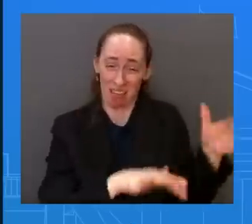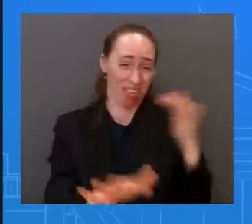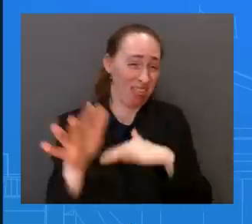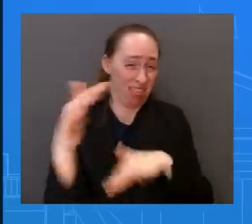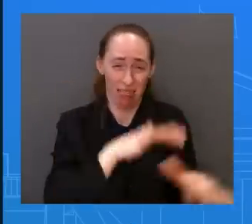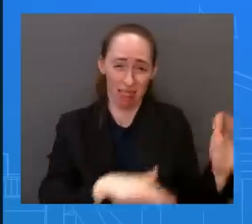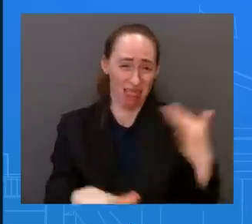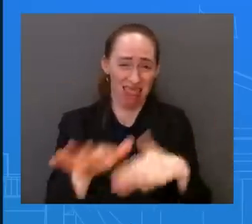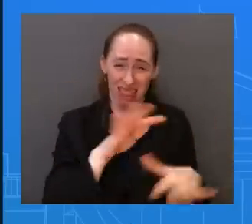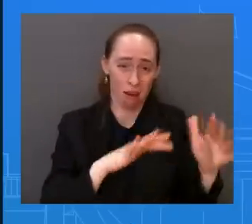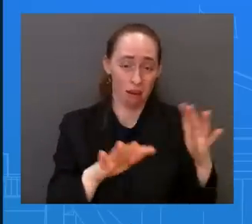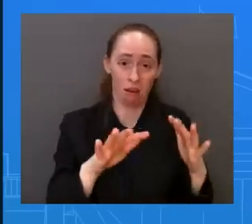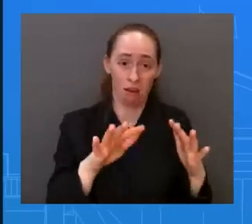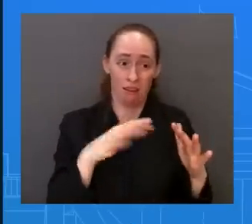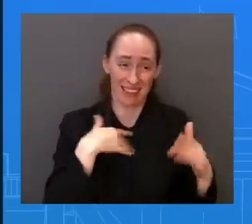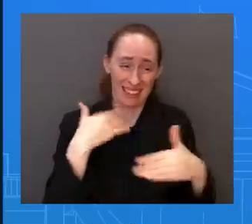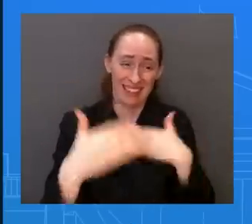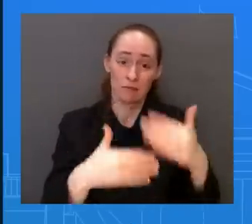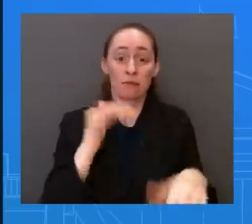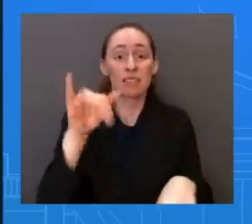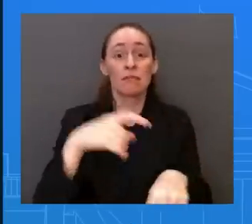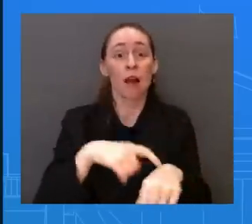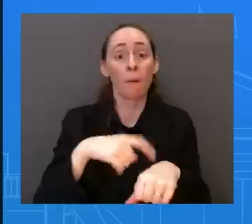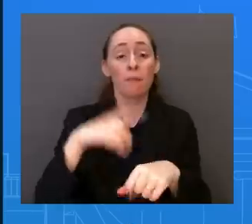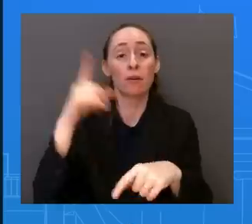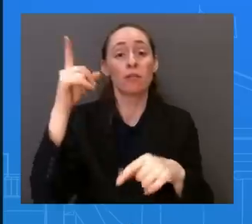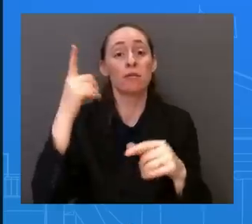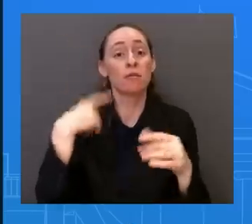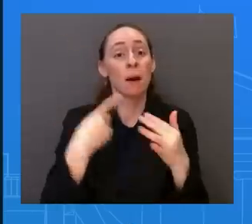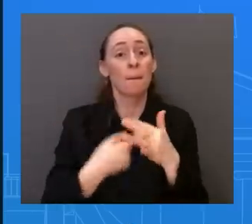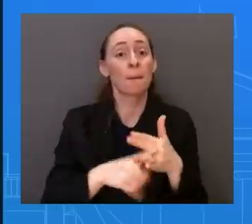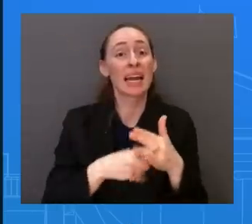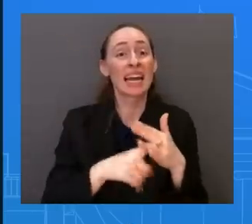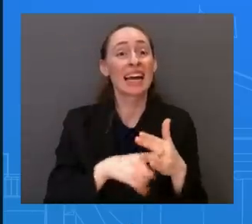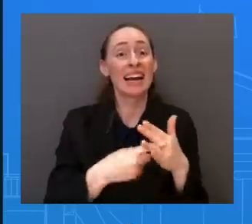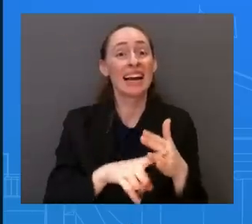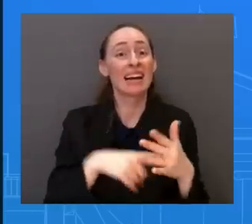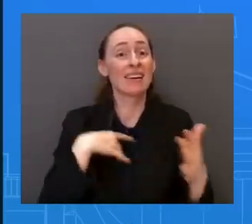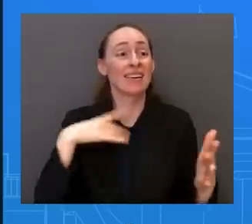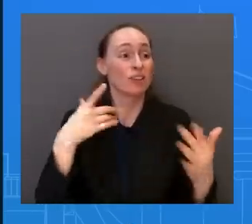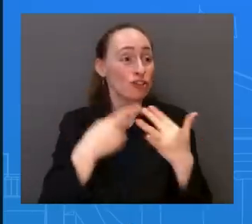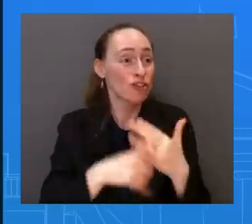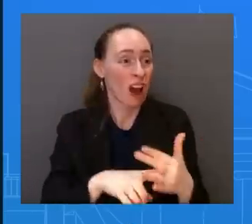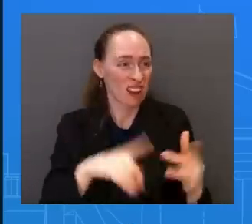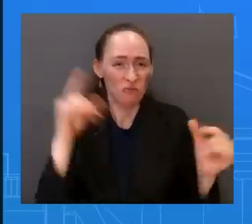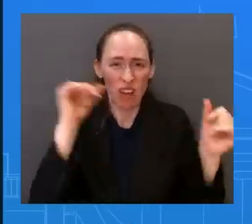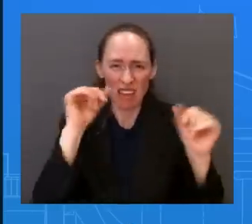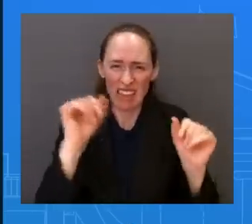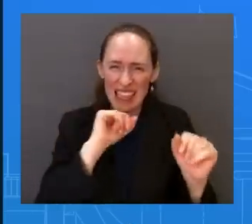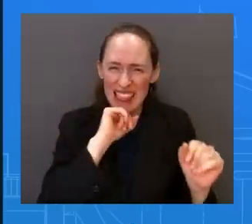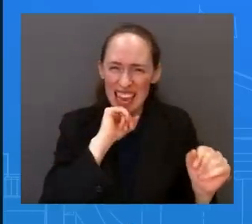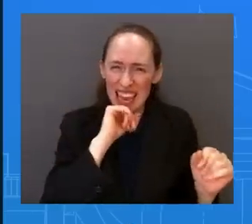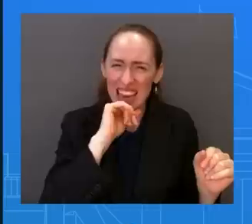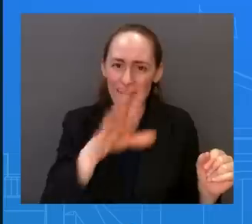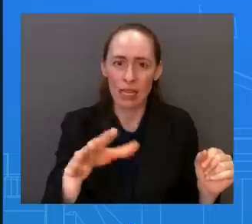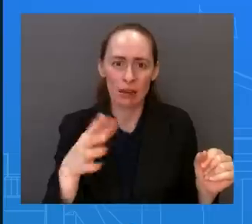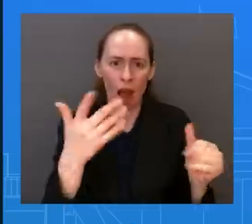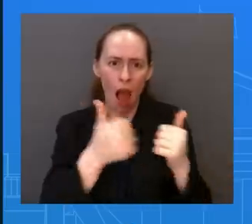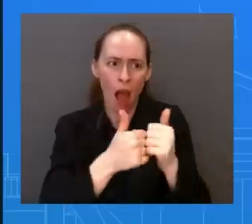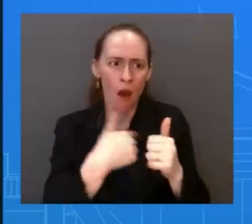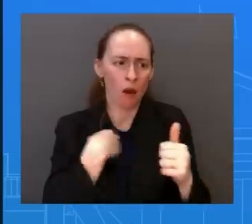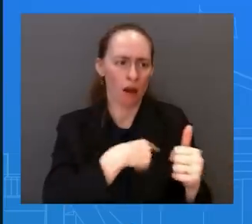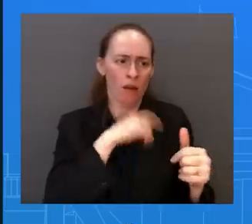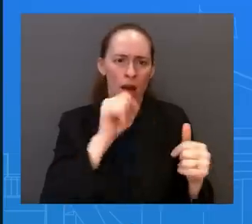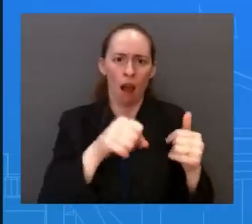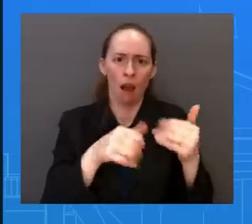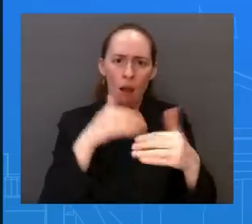strategy, to actually drive a recovery in the economy and drive a recovery in the pandemic. And I think that as we look back,